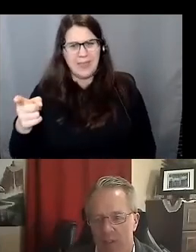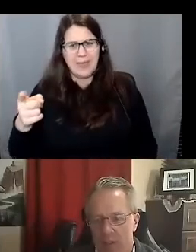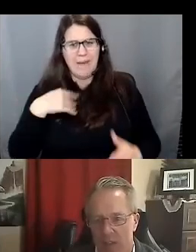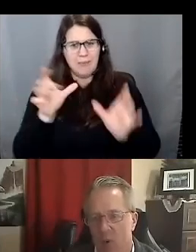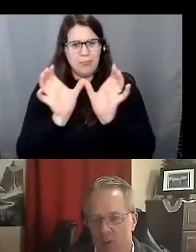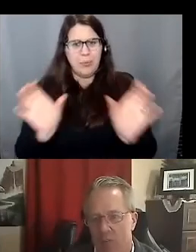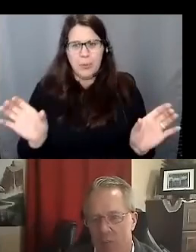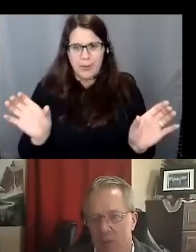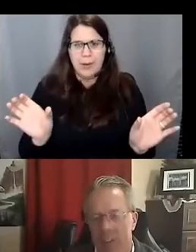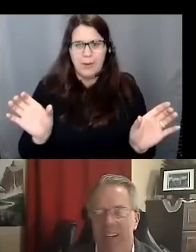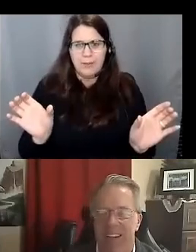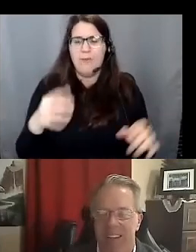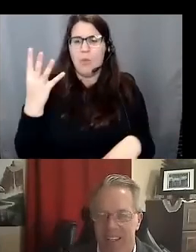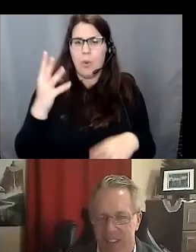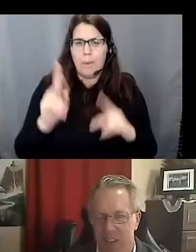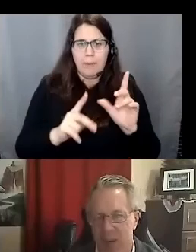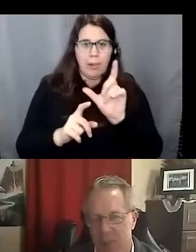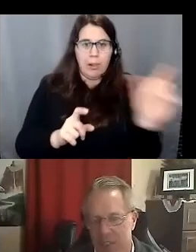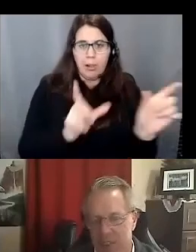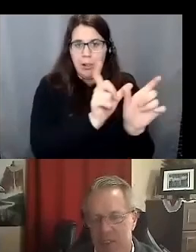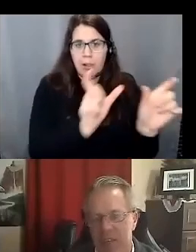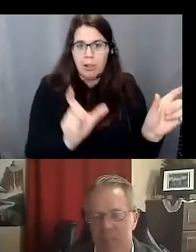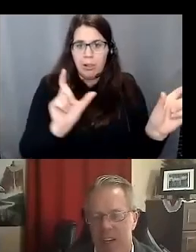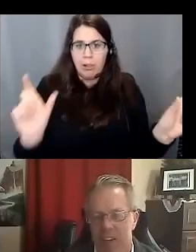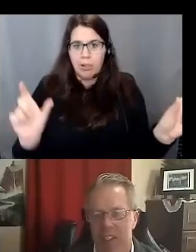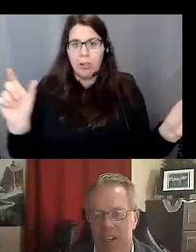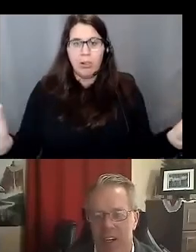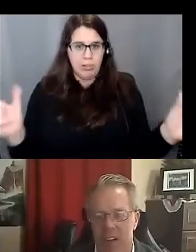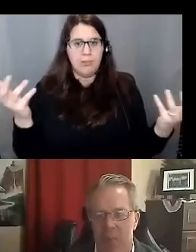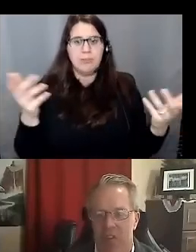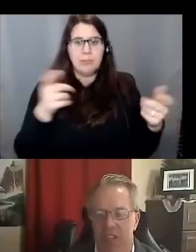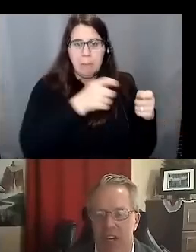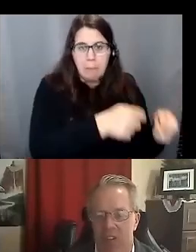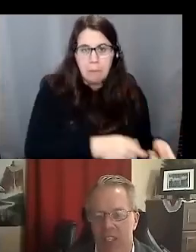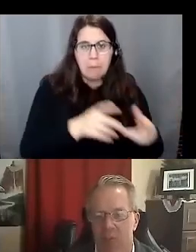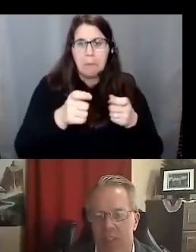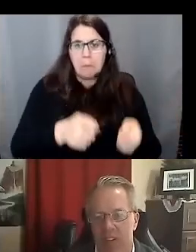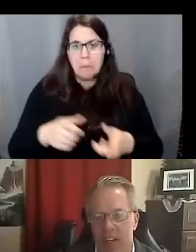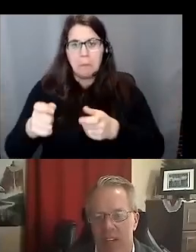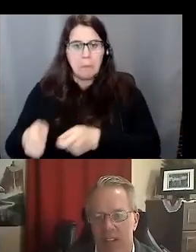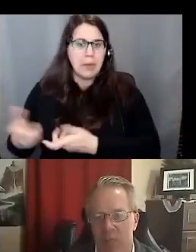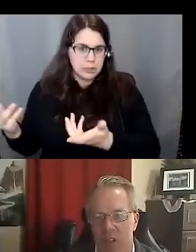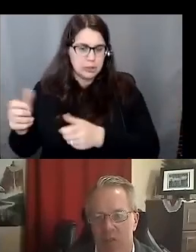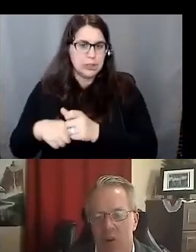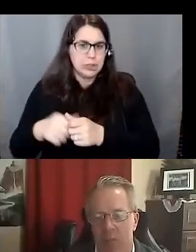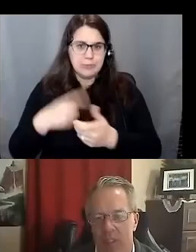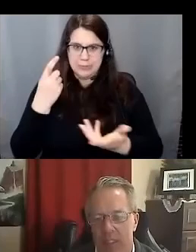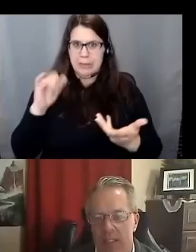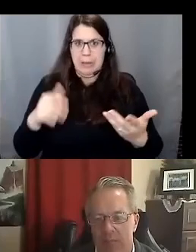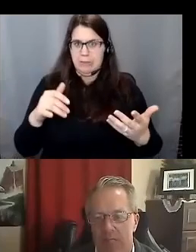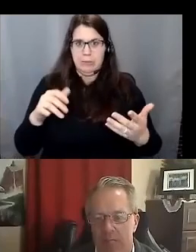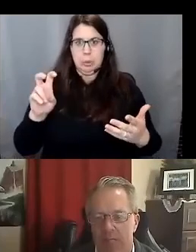between like 4 different people in little subsections managing numbers of accounts each, because that gets pretty